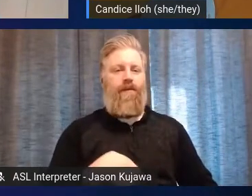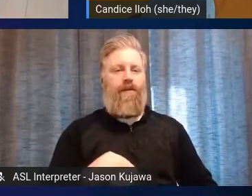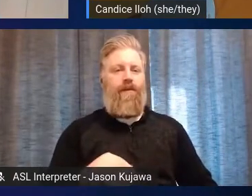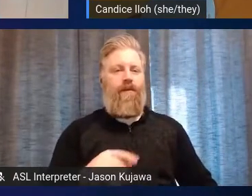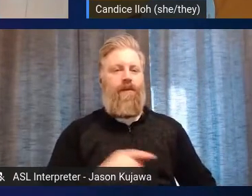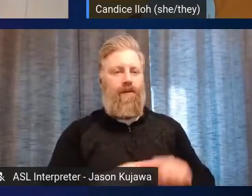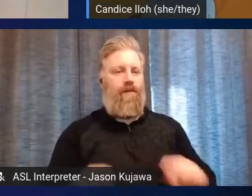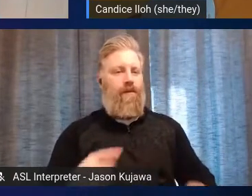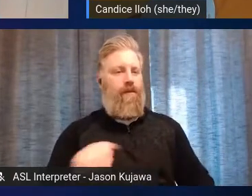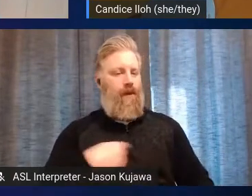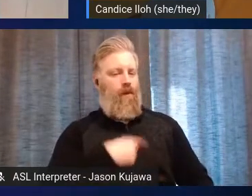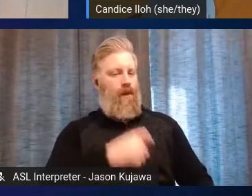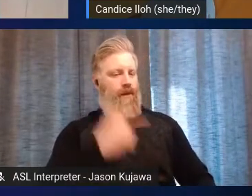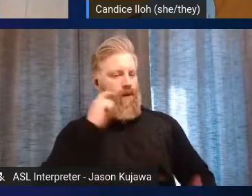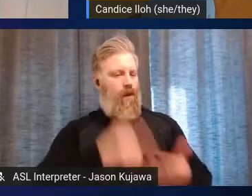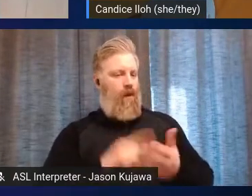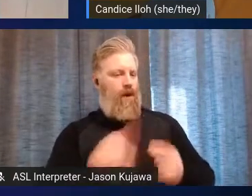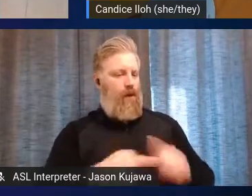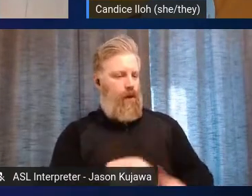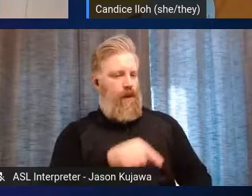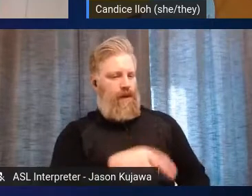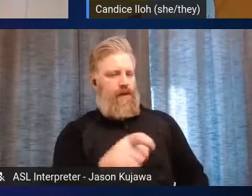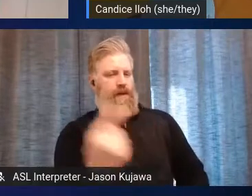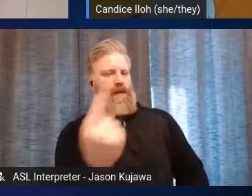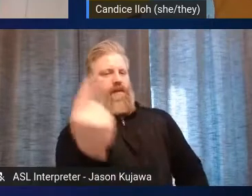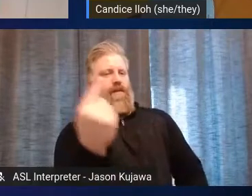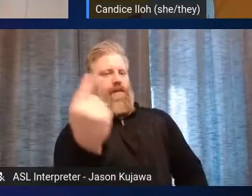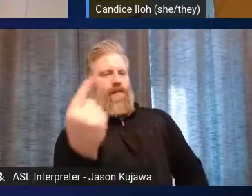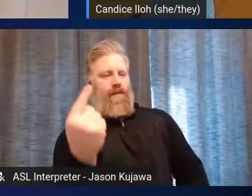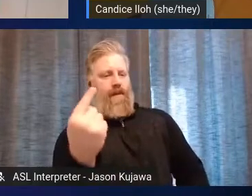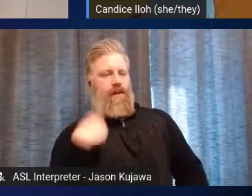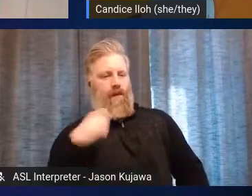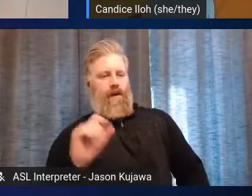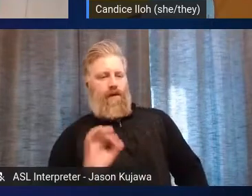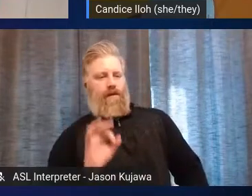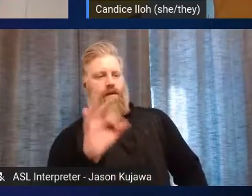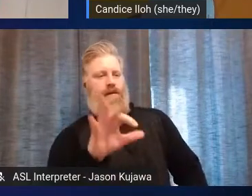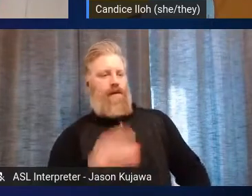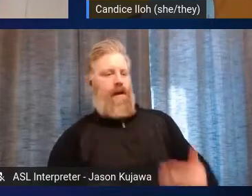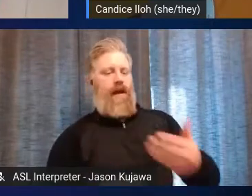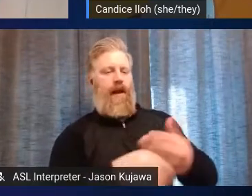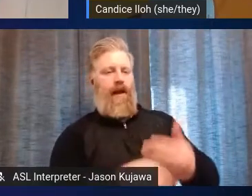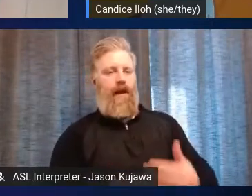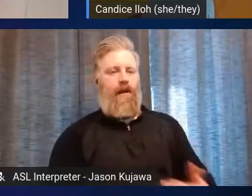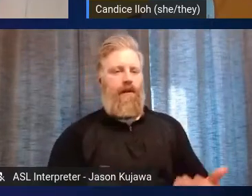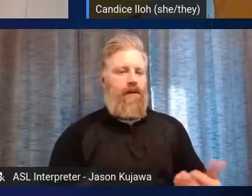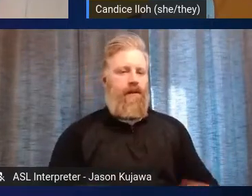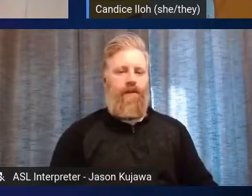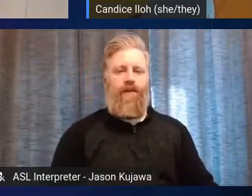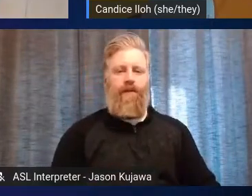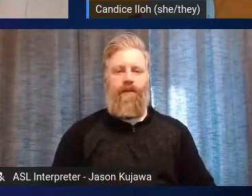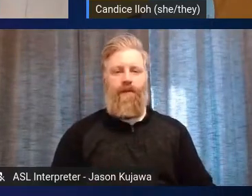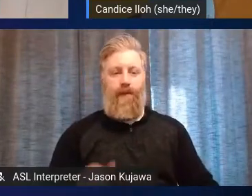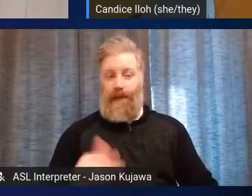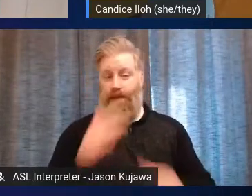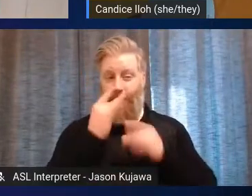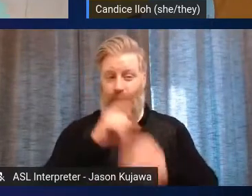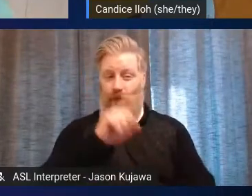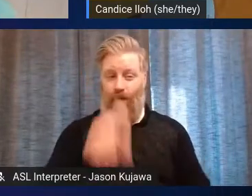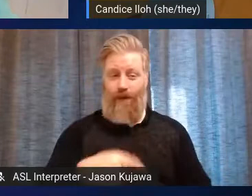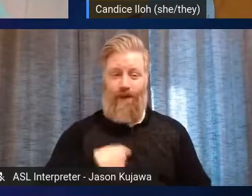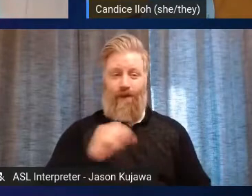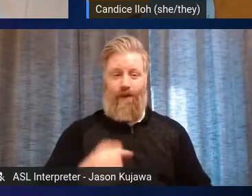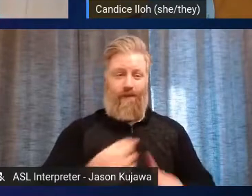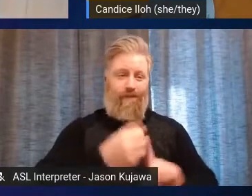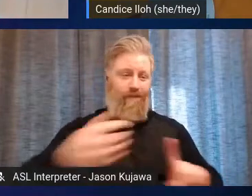missing a season, right? And that is an active thing to be able to do, you know. So it's an interesting question that we could go on forever about. And shout out to the